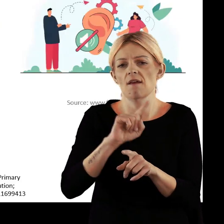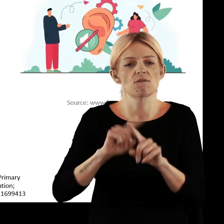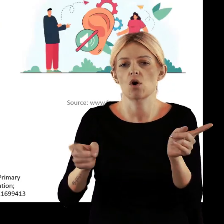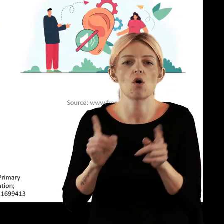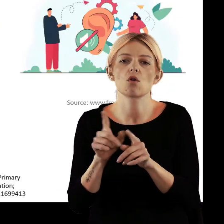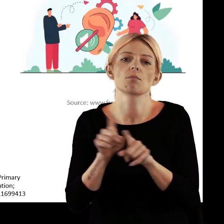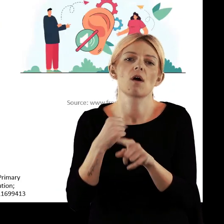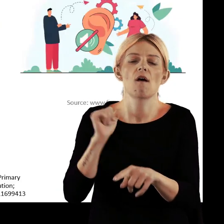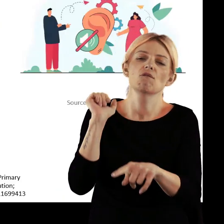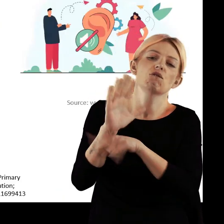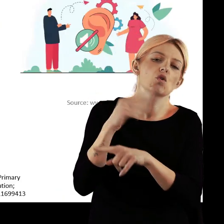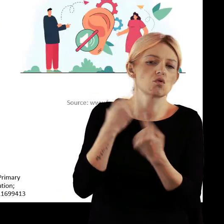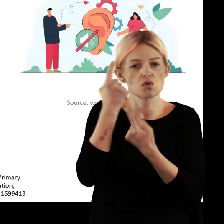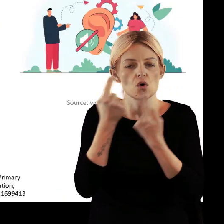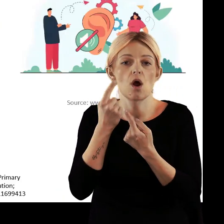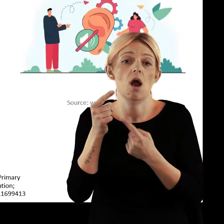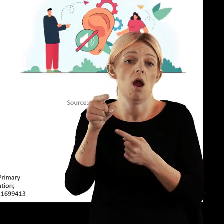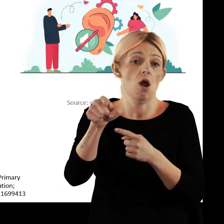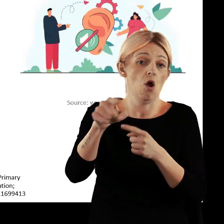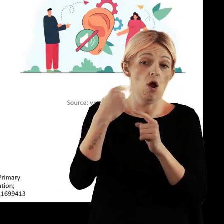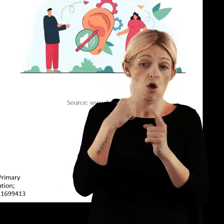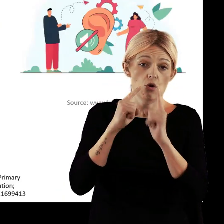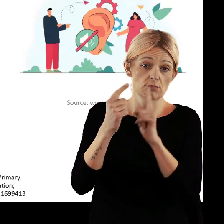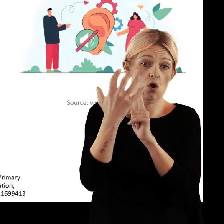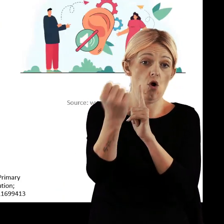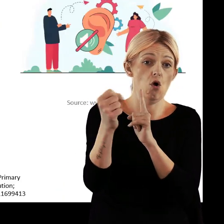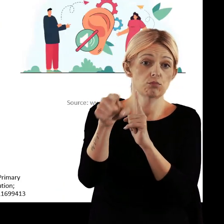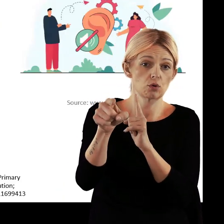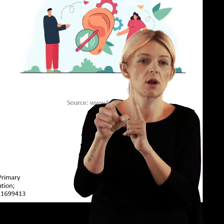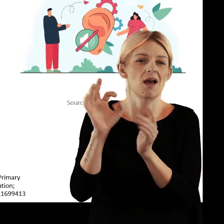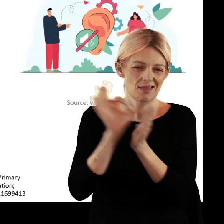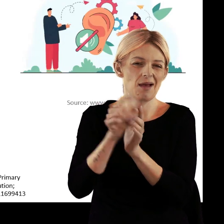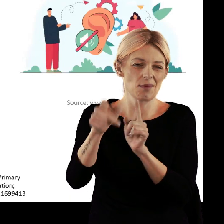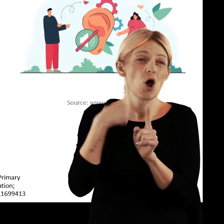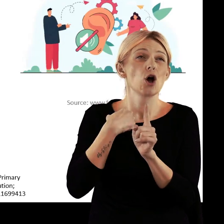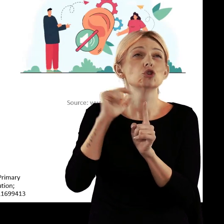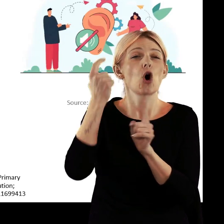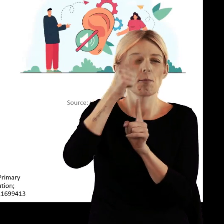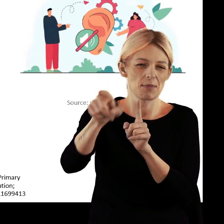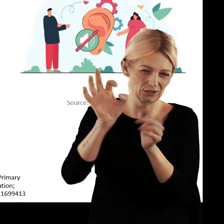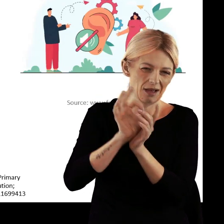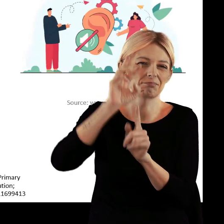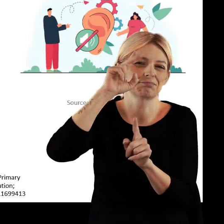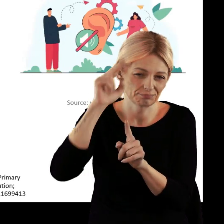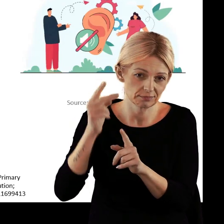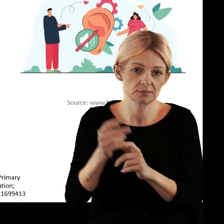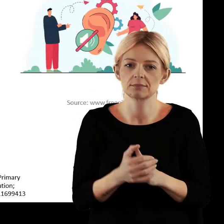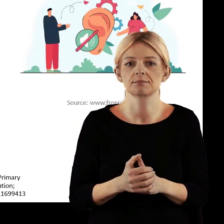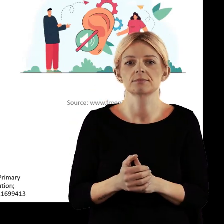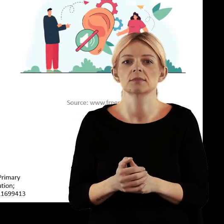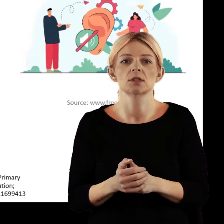mean. Often, our conversation partner has a different perspective, different experiences,